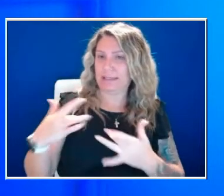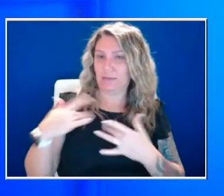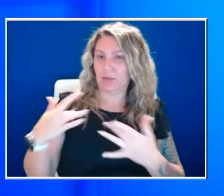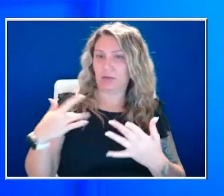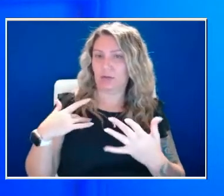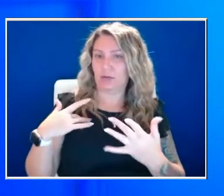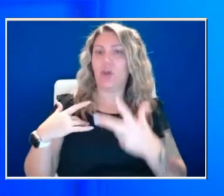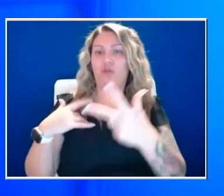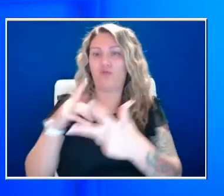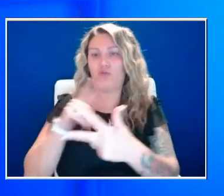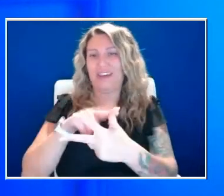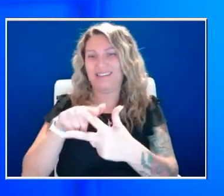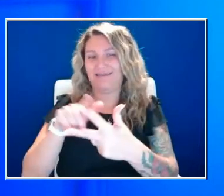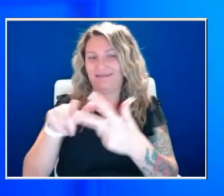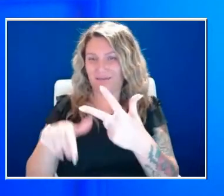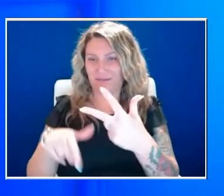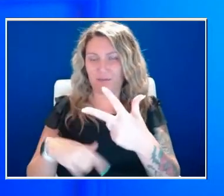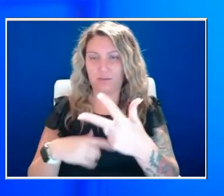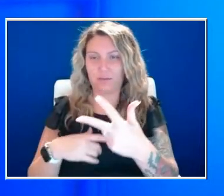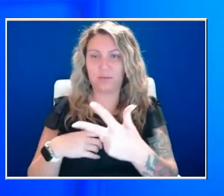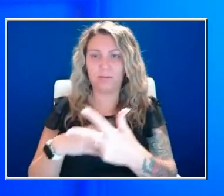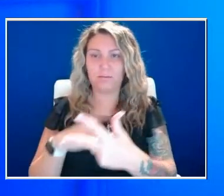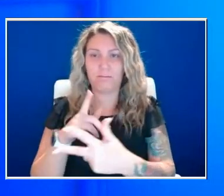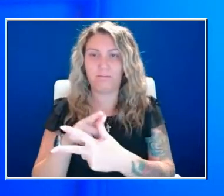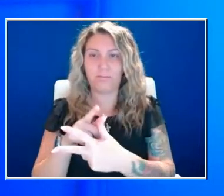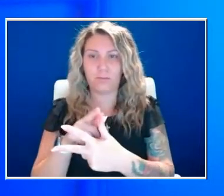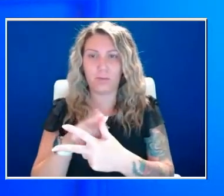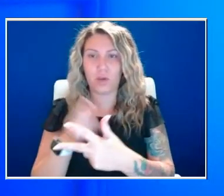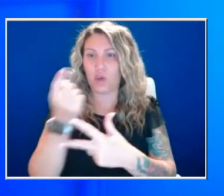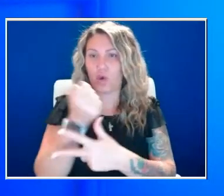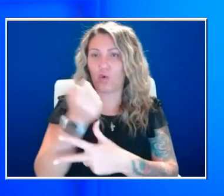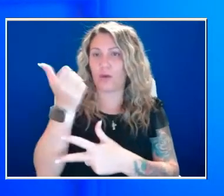different things. Removal at surgery,